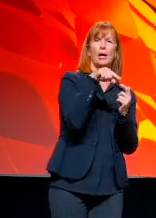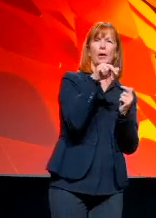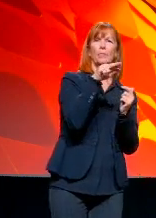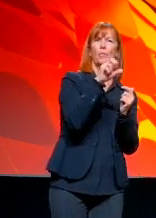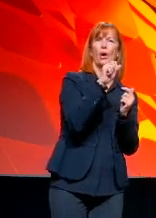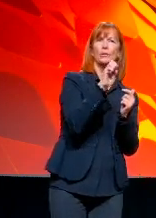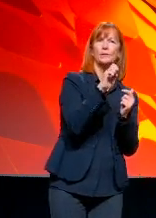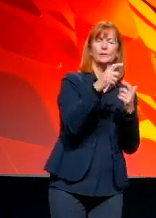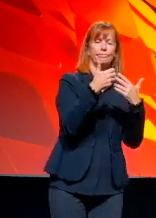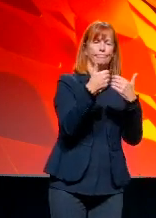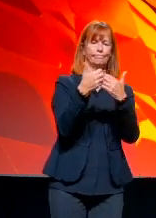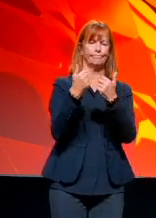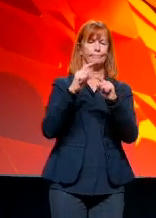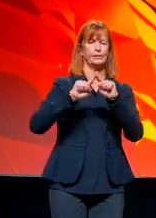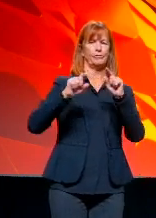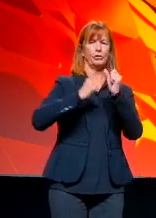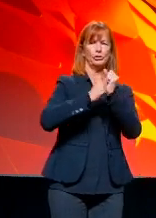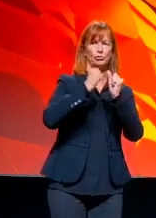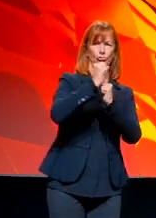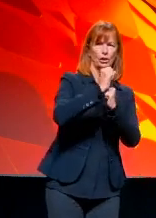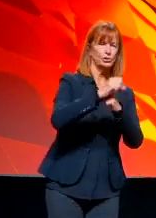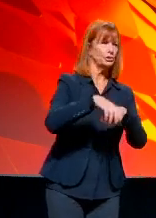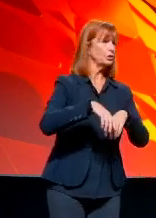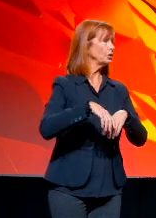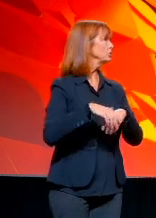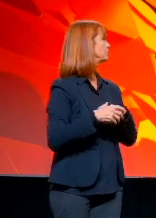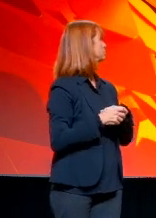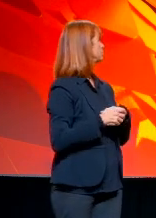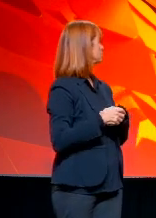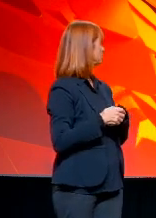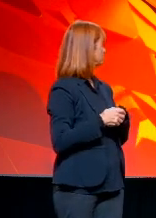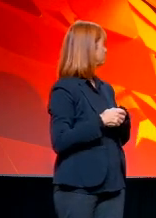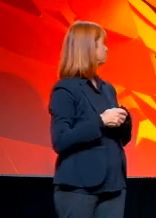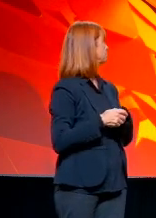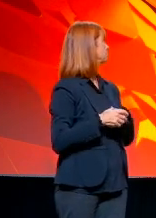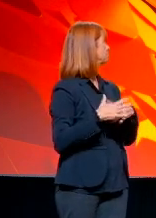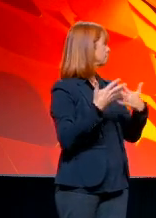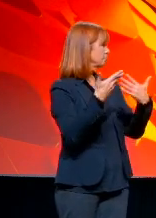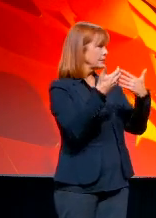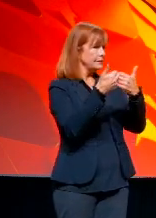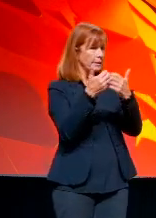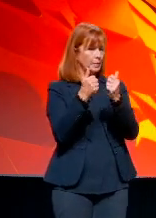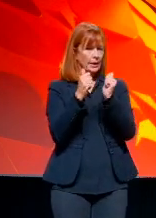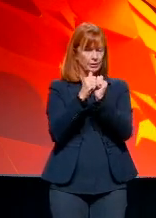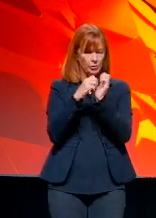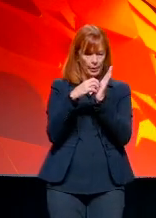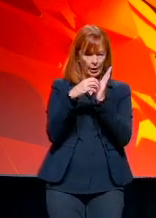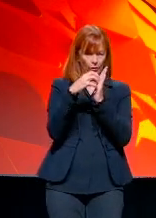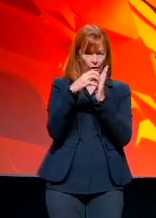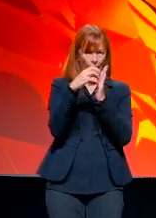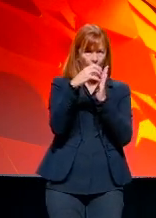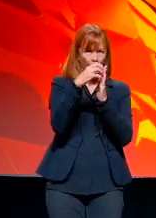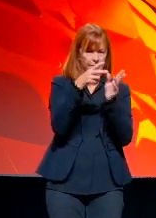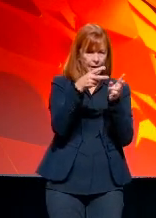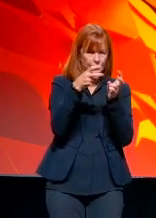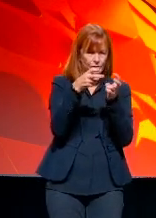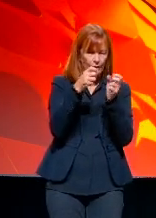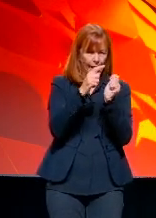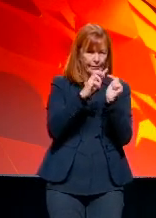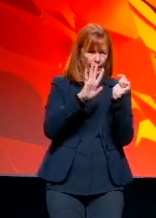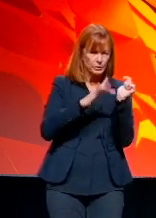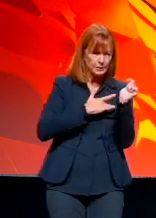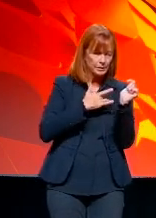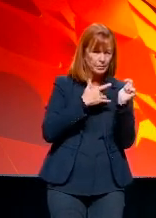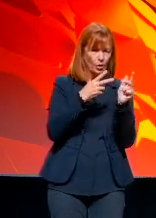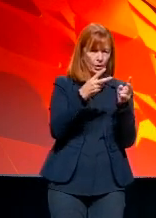into tree structures. We can kind of summarize a long text into shorter paragraph, and we can extract their sentiments or like so extract